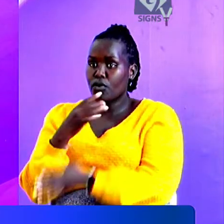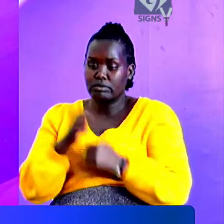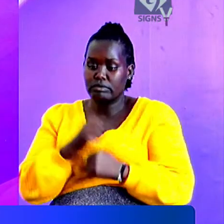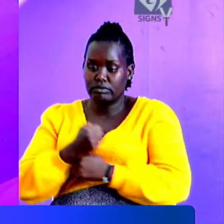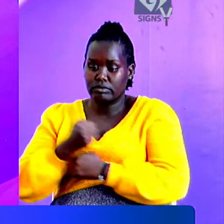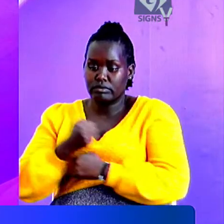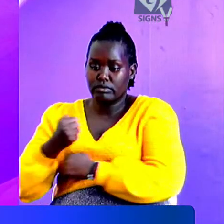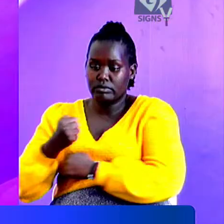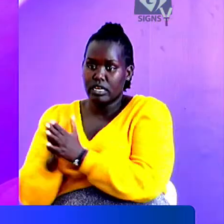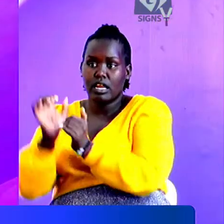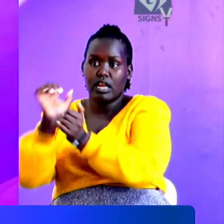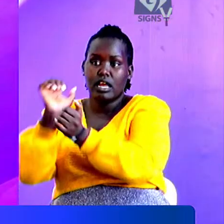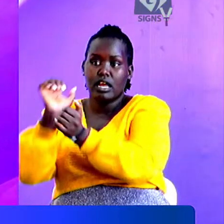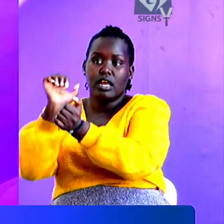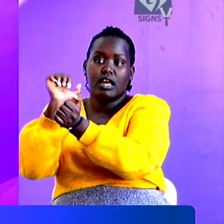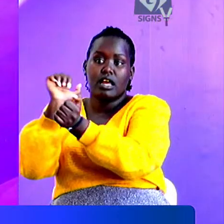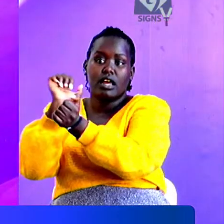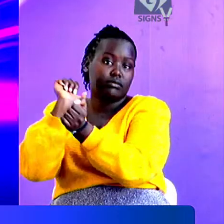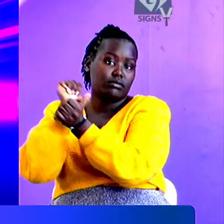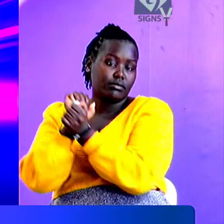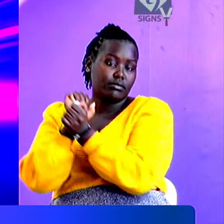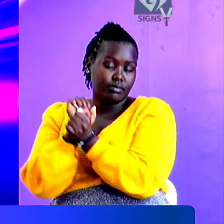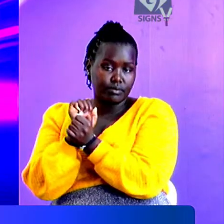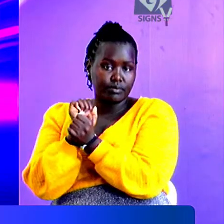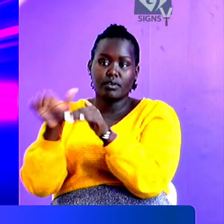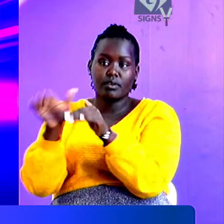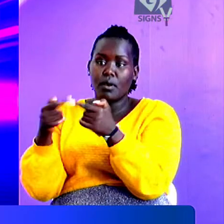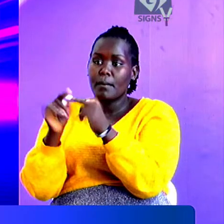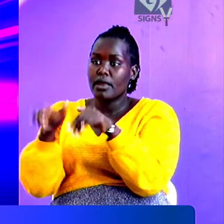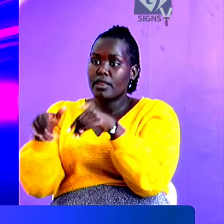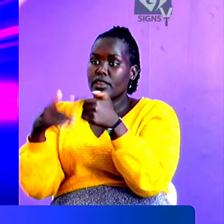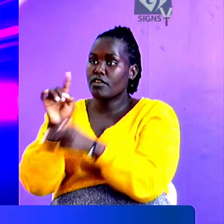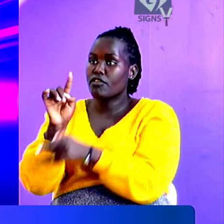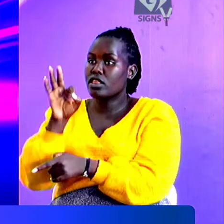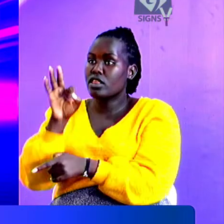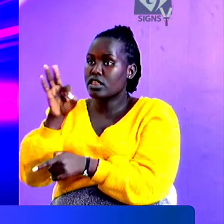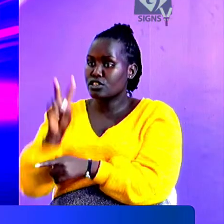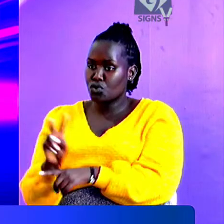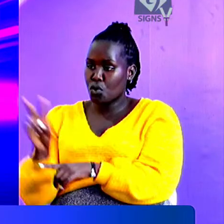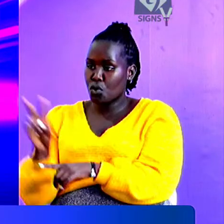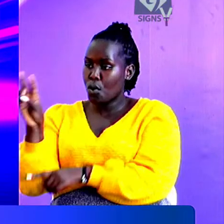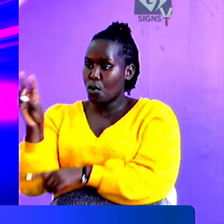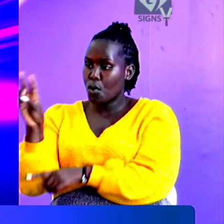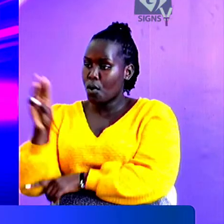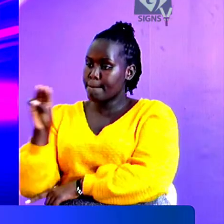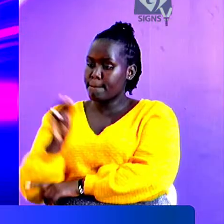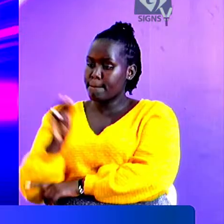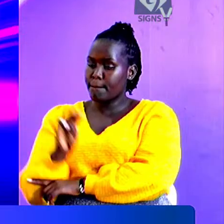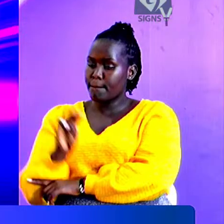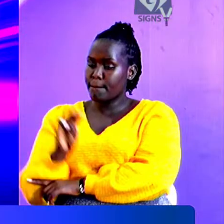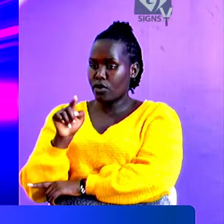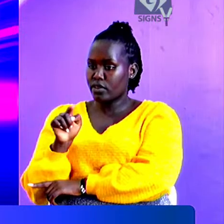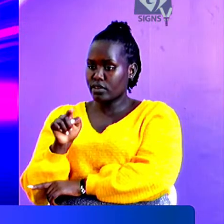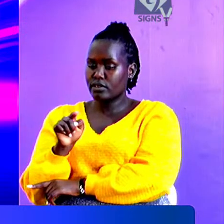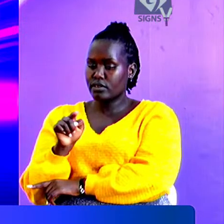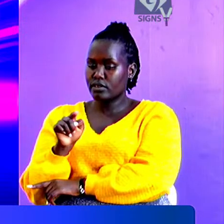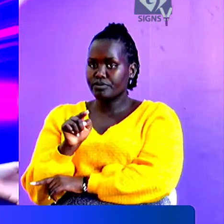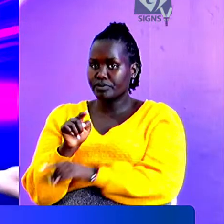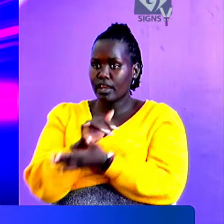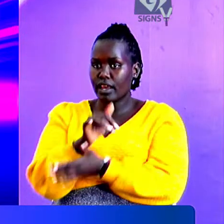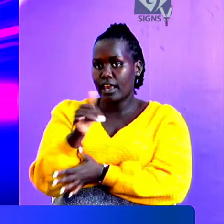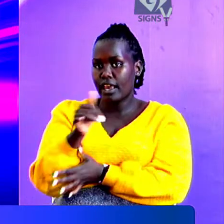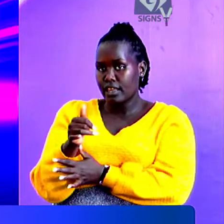another land. But they will tell you they give 132 million to Munyaho. So these others, basically you guys